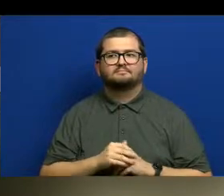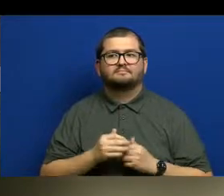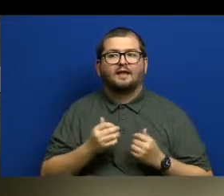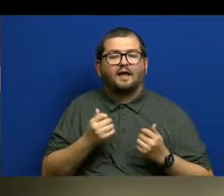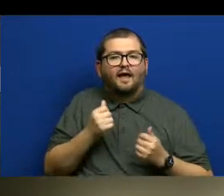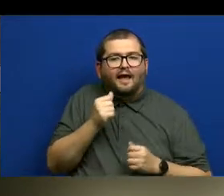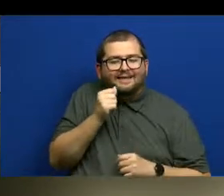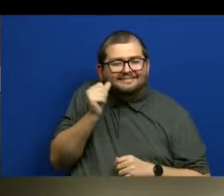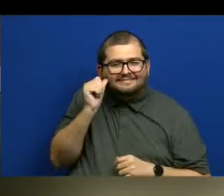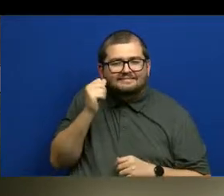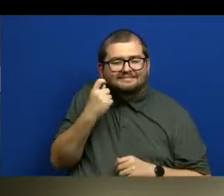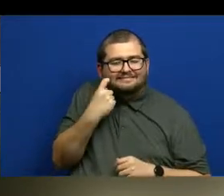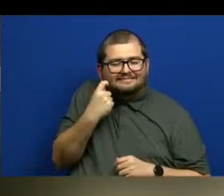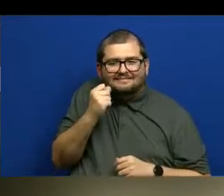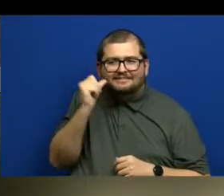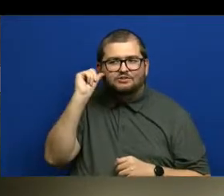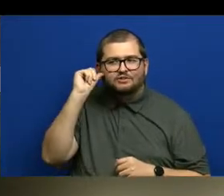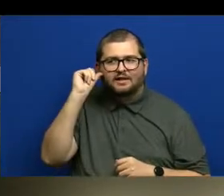Then just yesterday,